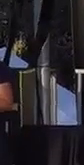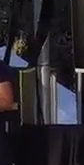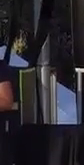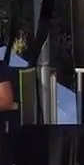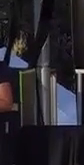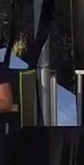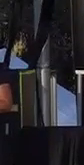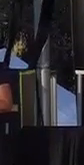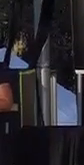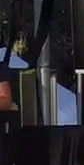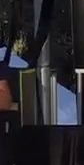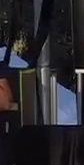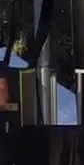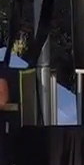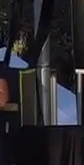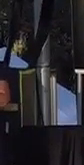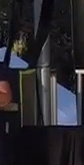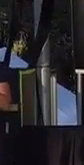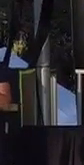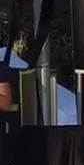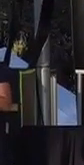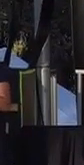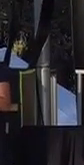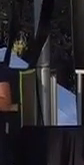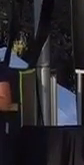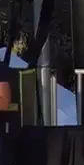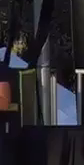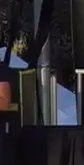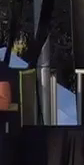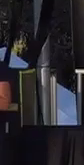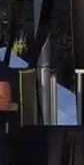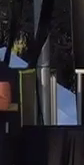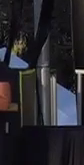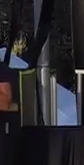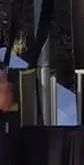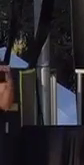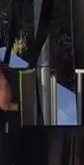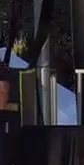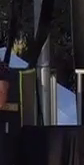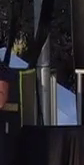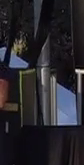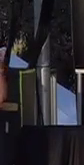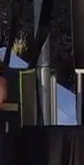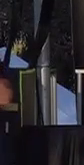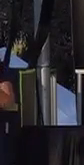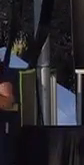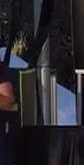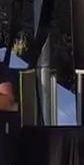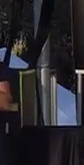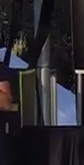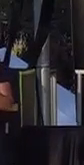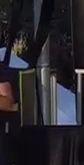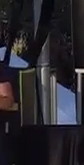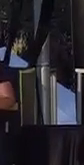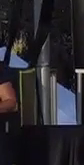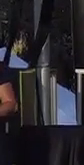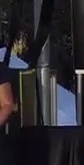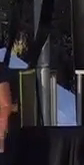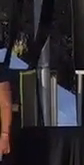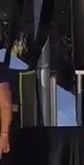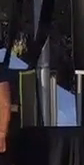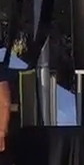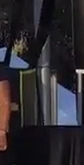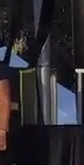in Afghanistan had already gathered together to celebrate Pride Month. It should not have surprised us, or